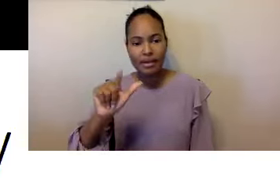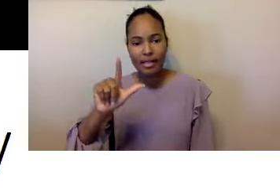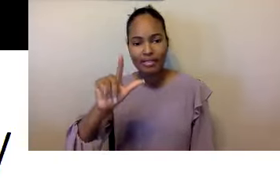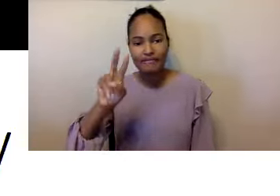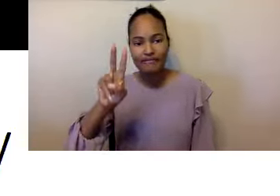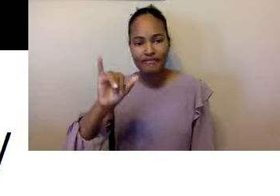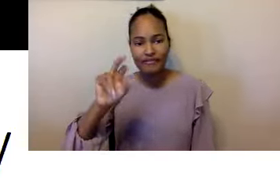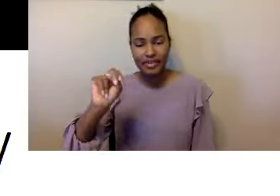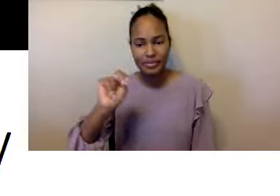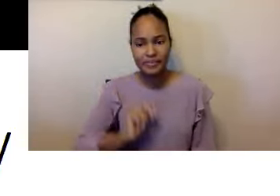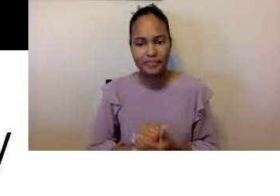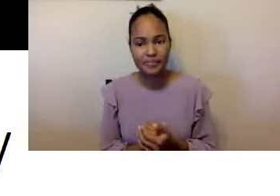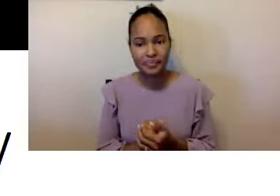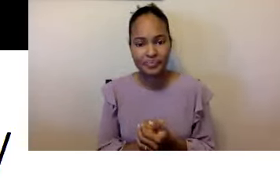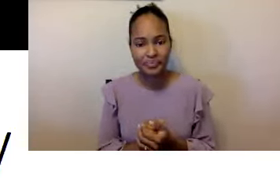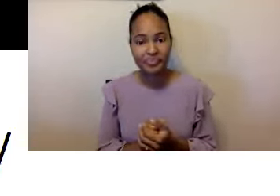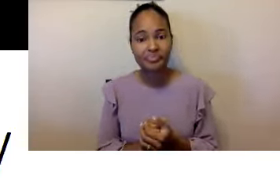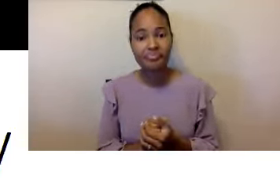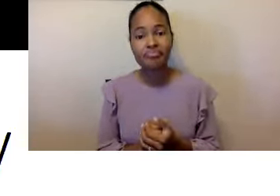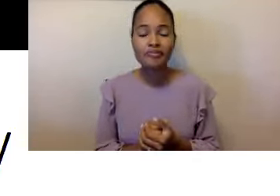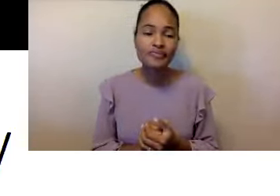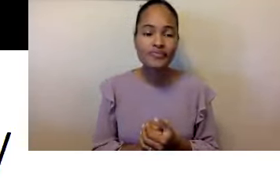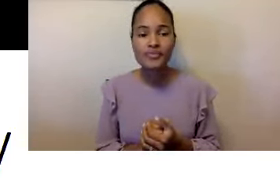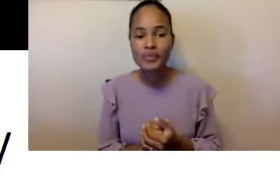I would say that